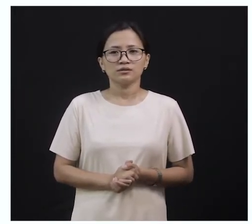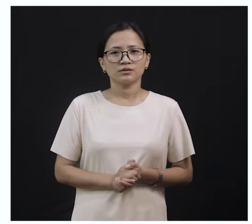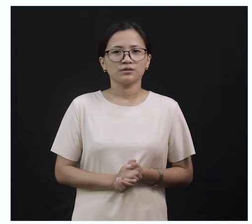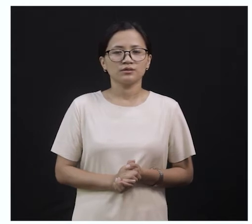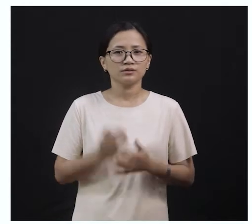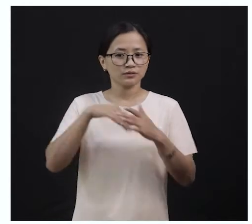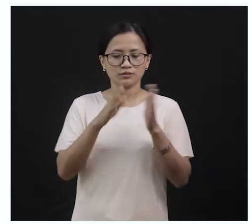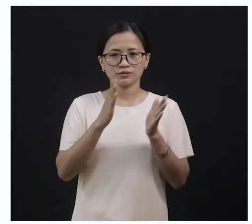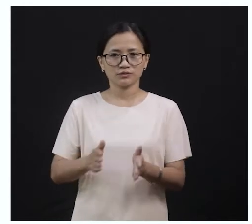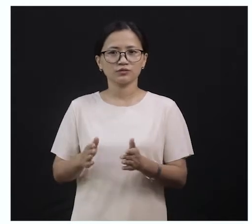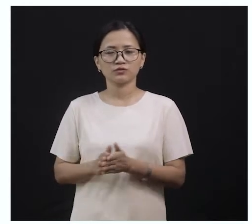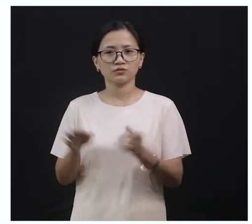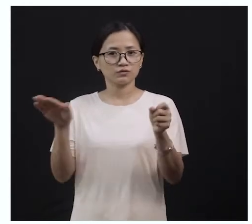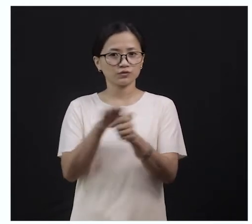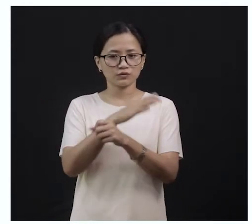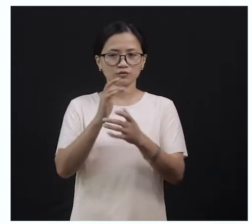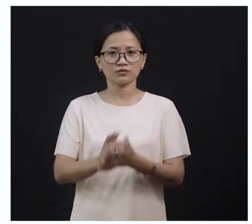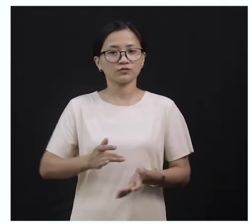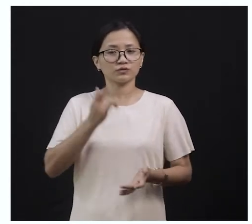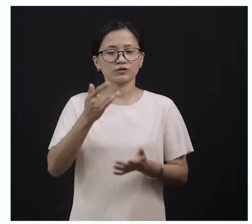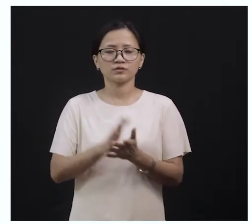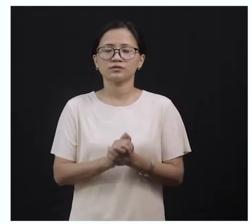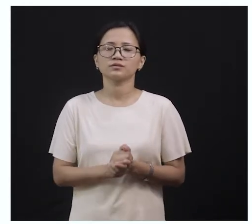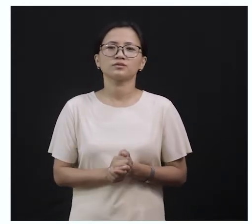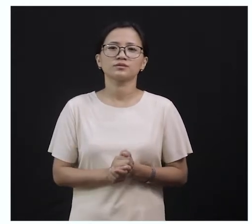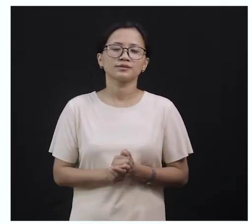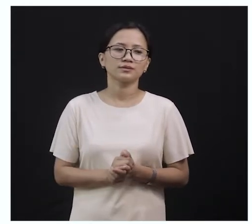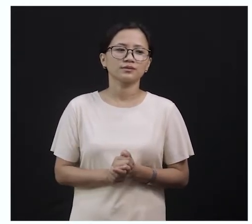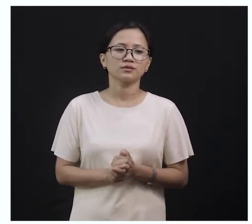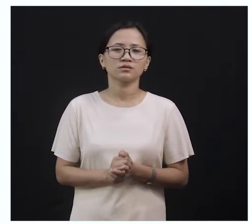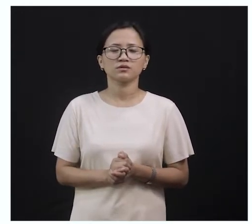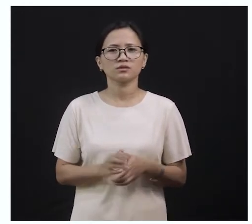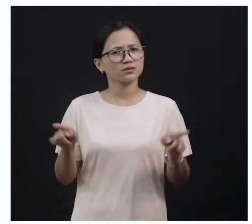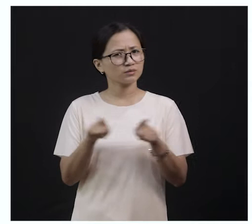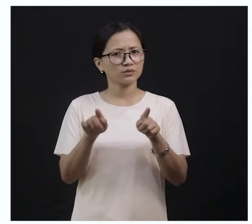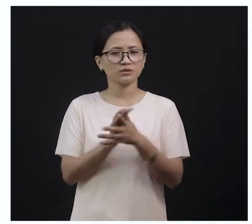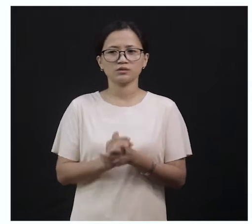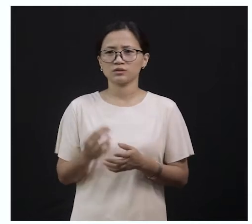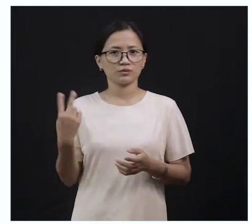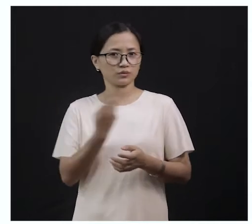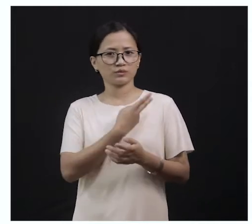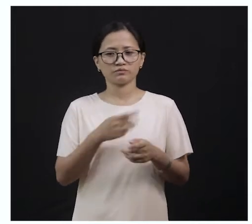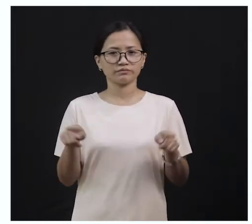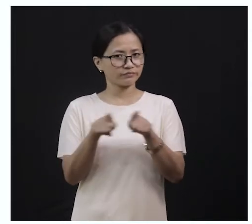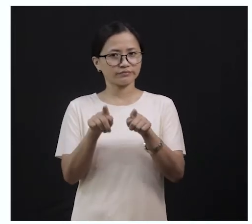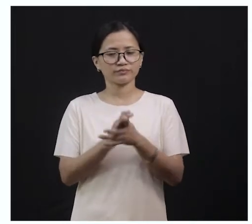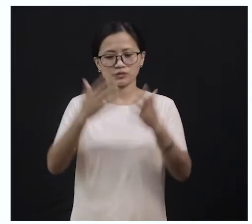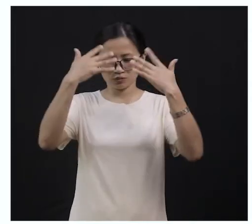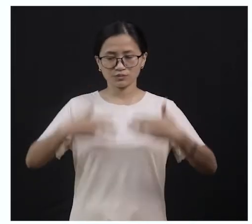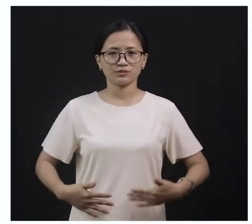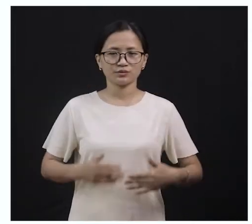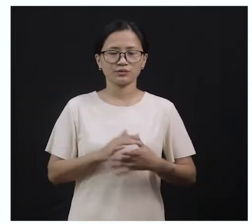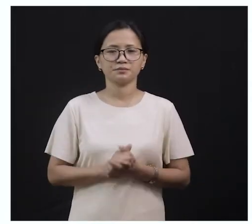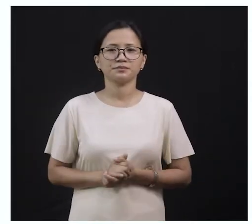to fulfill that purpose, okay? They are entitled as much as we are entitled. Just like human, they also have